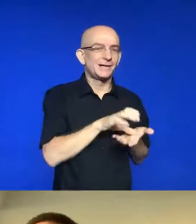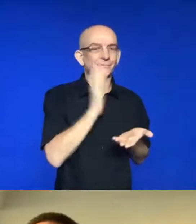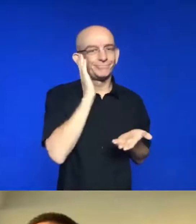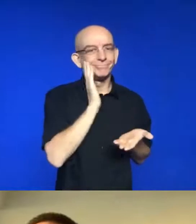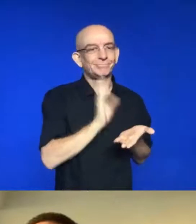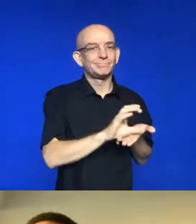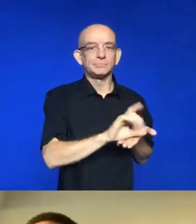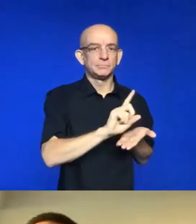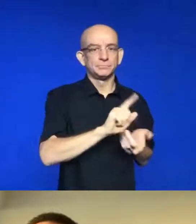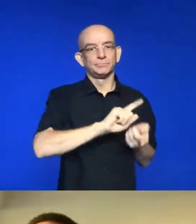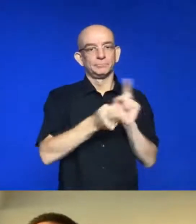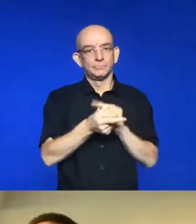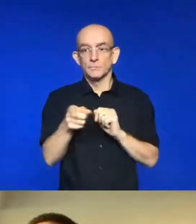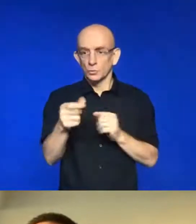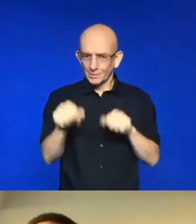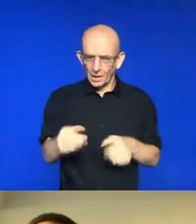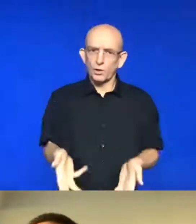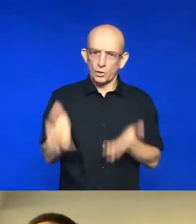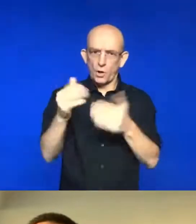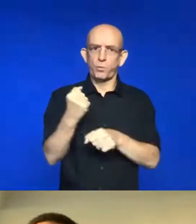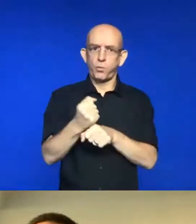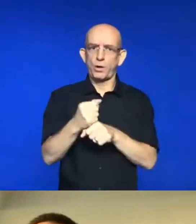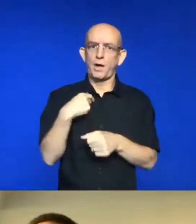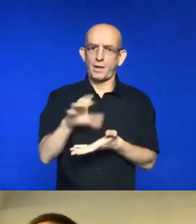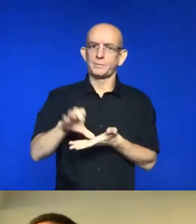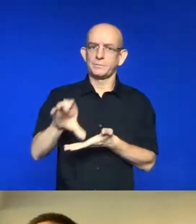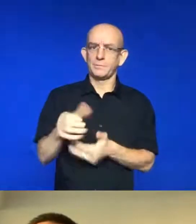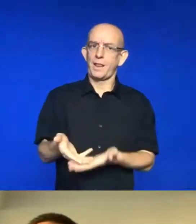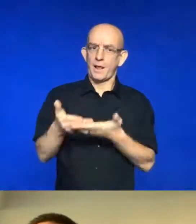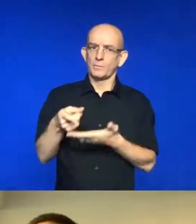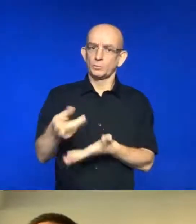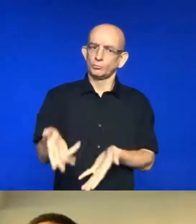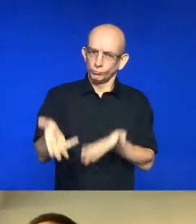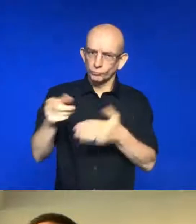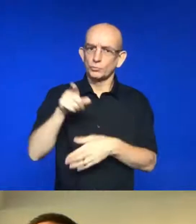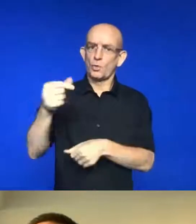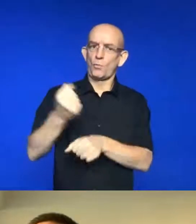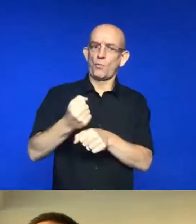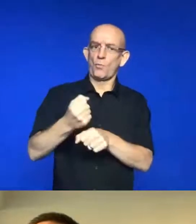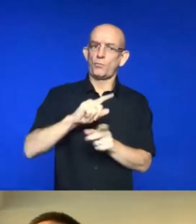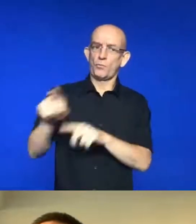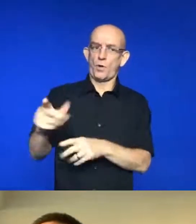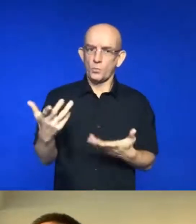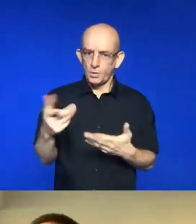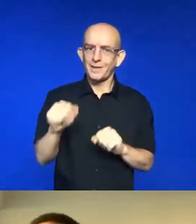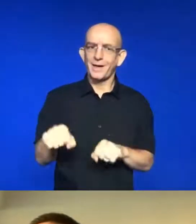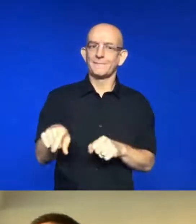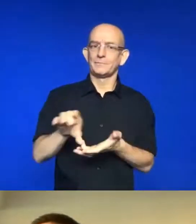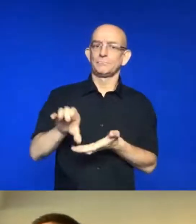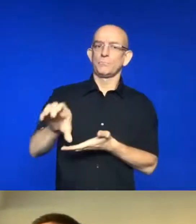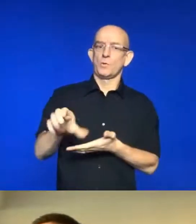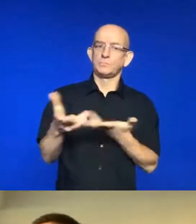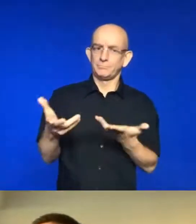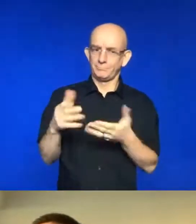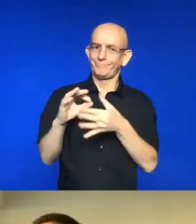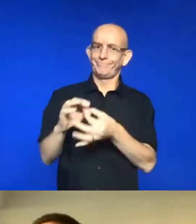allowance that is universal and that is compatible with work would be probably one of the best way to achieve that